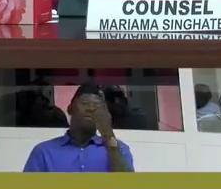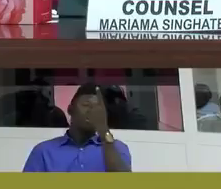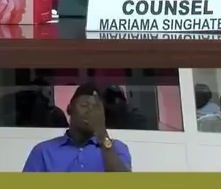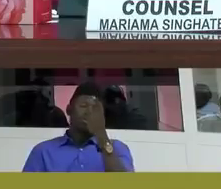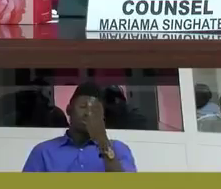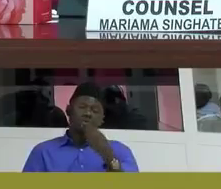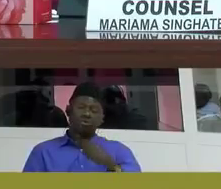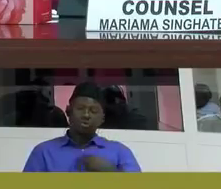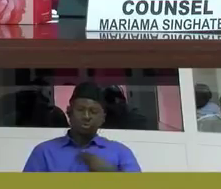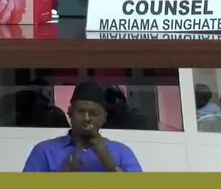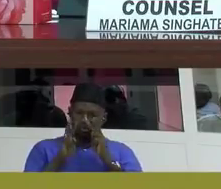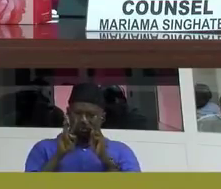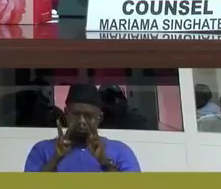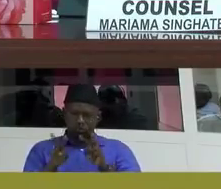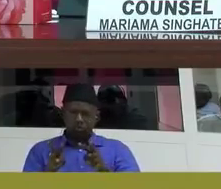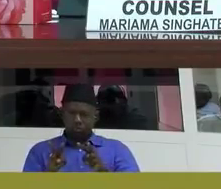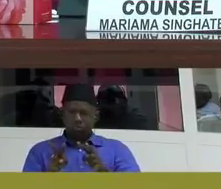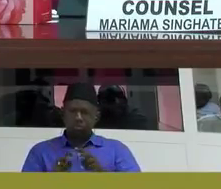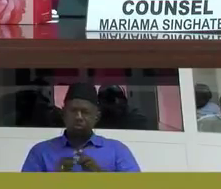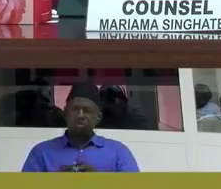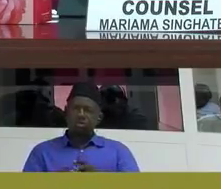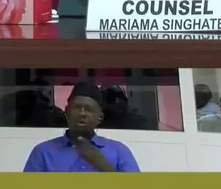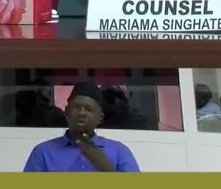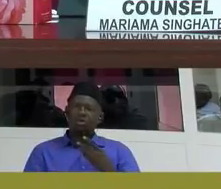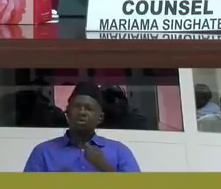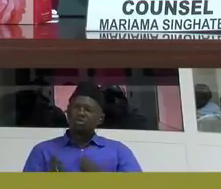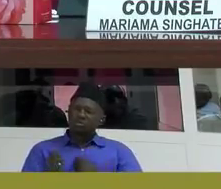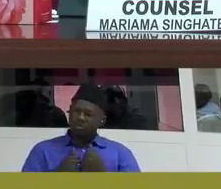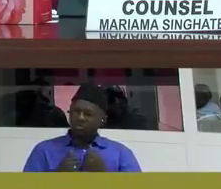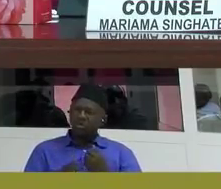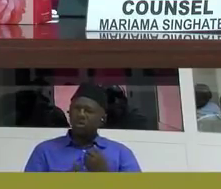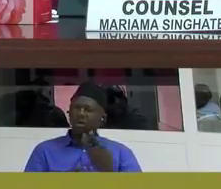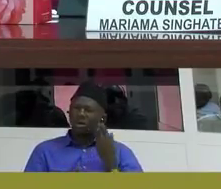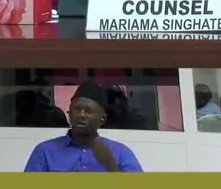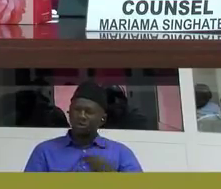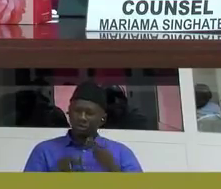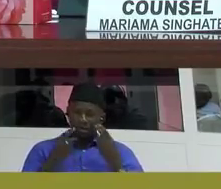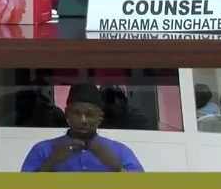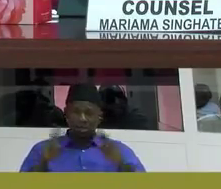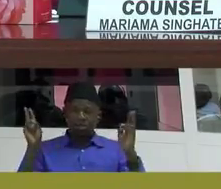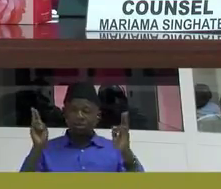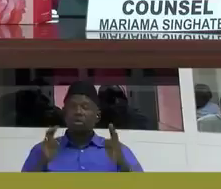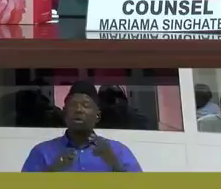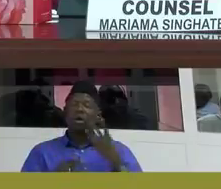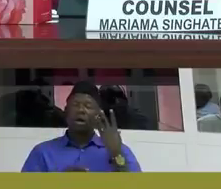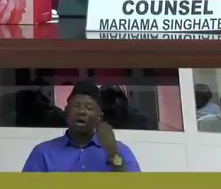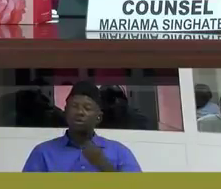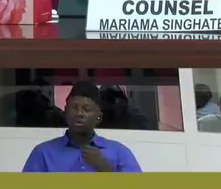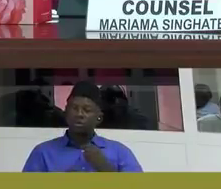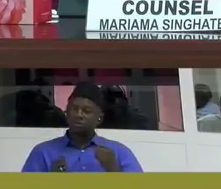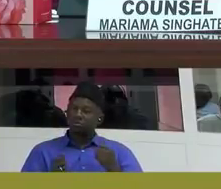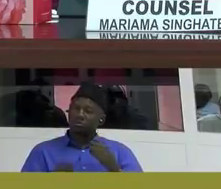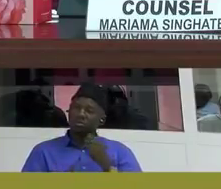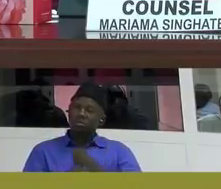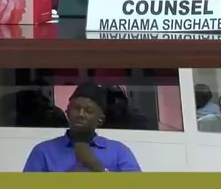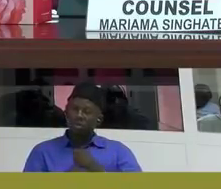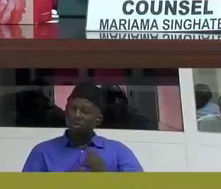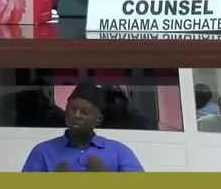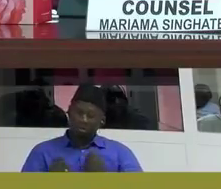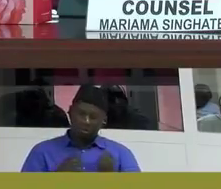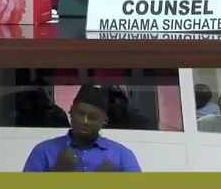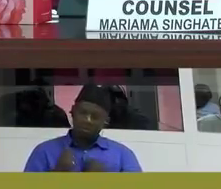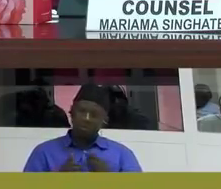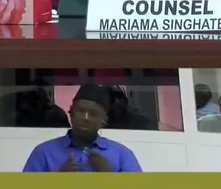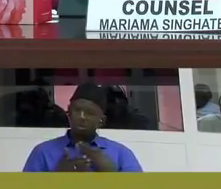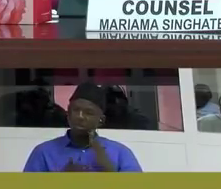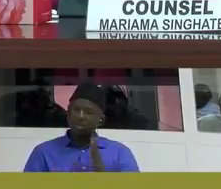impact of the declaration, how it has affected the